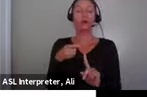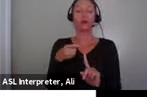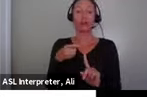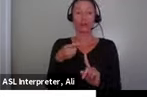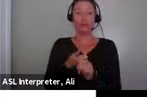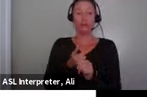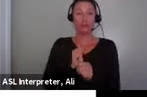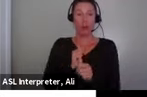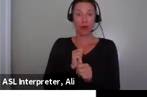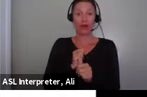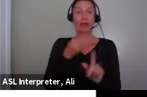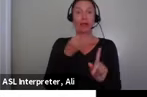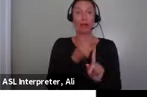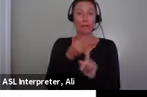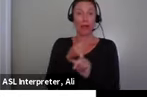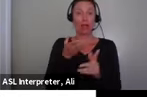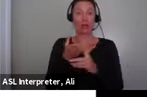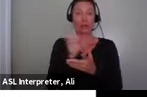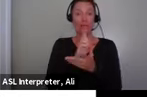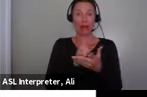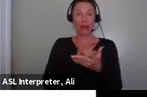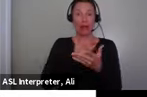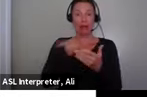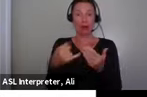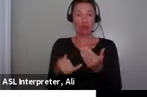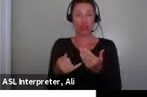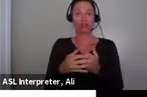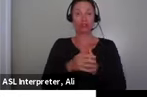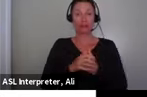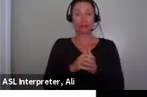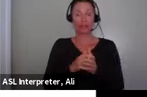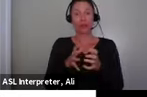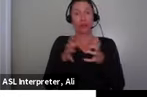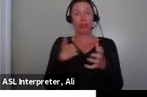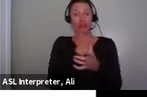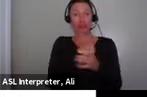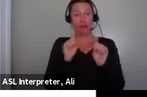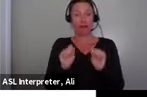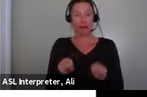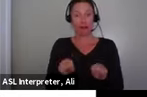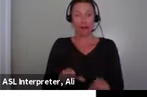avoid impacts through the design of the project to the extent feasible.